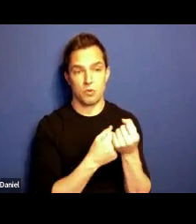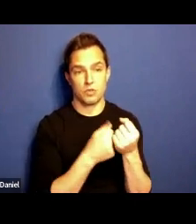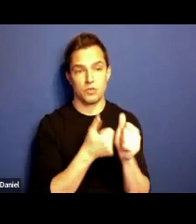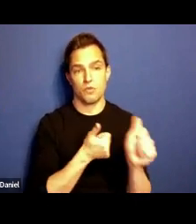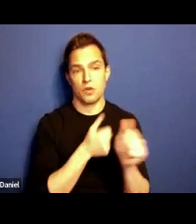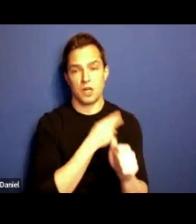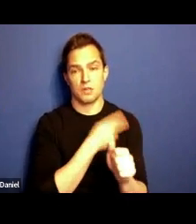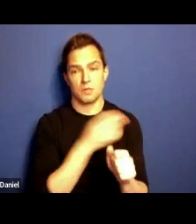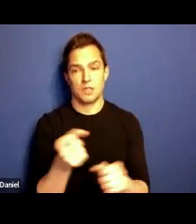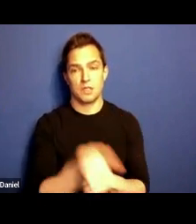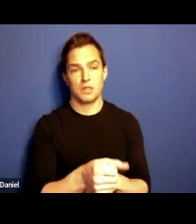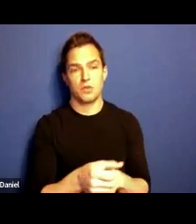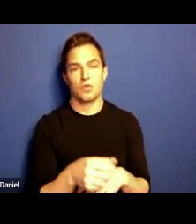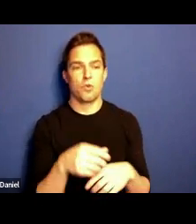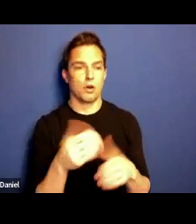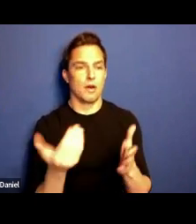or rehospitalization.